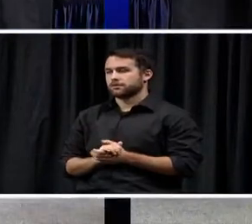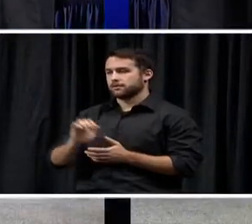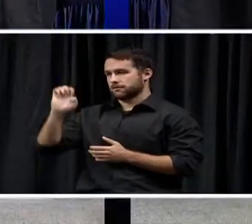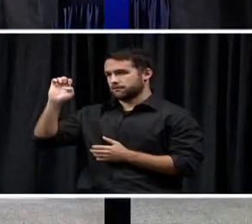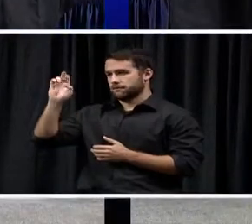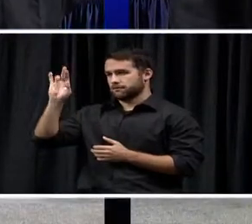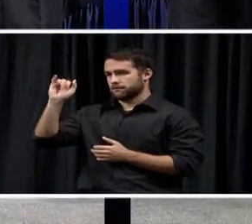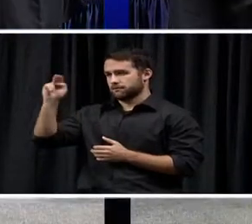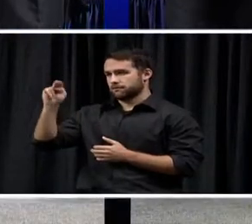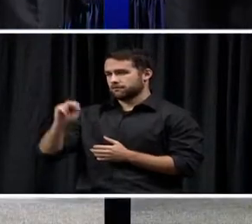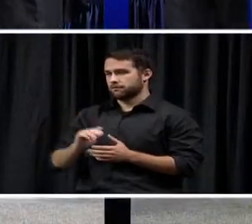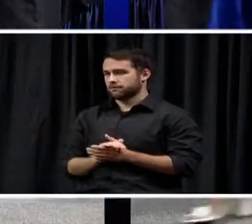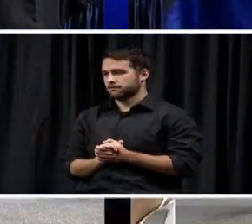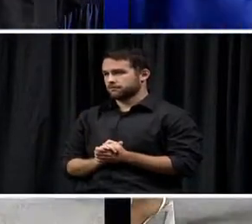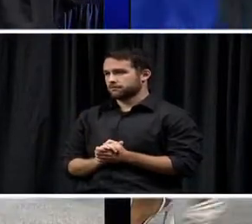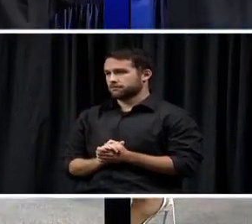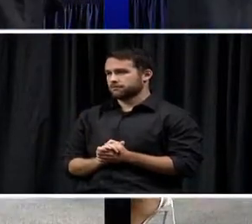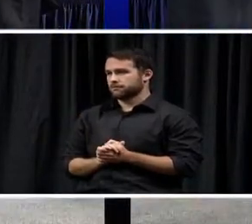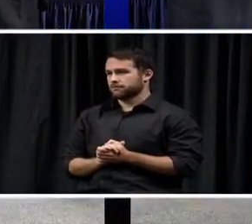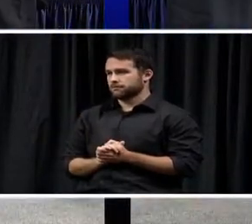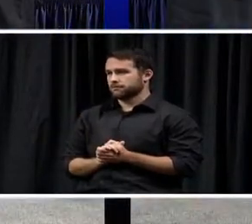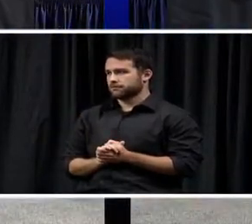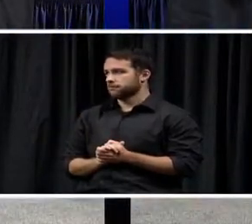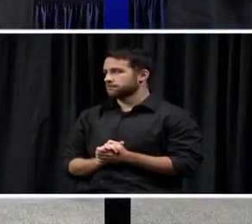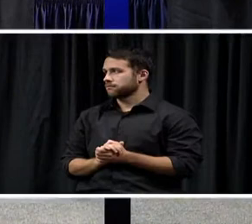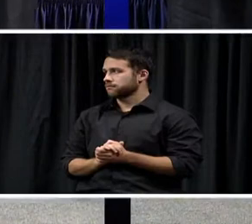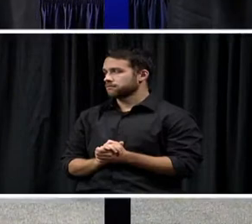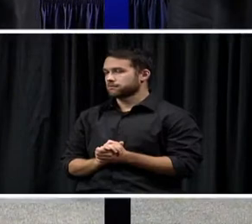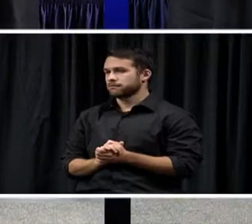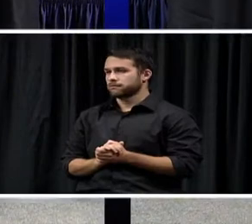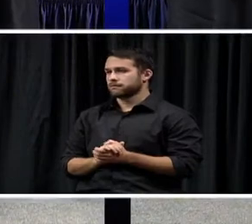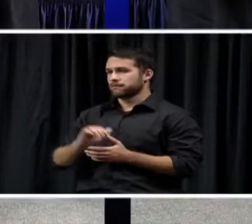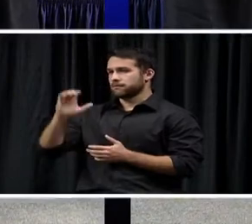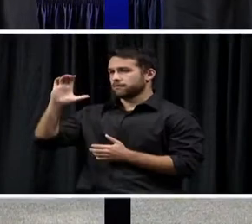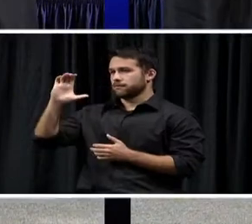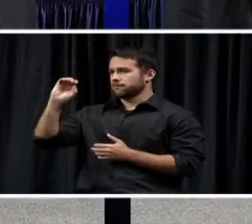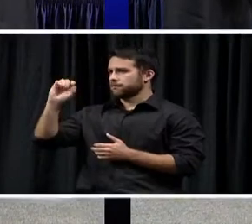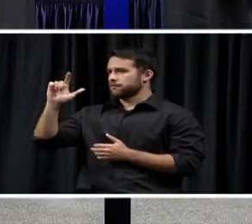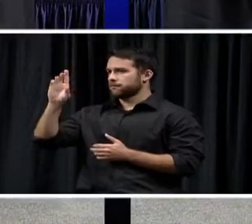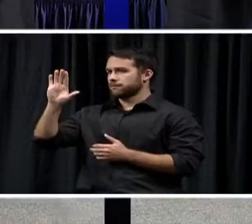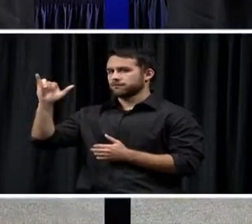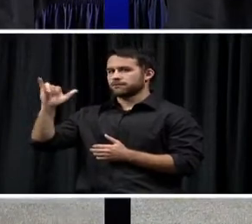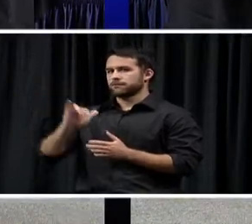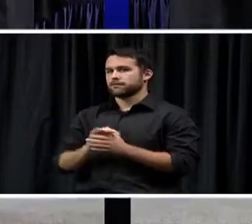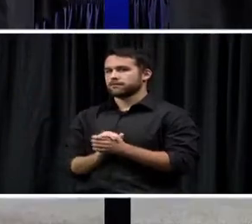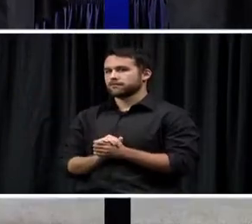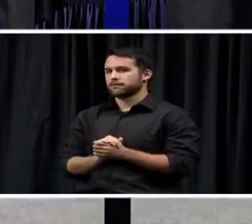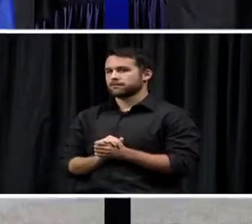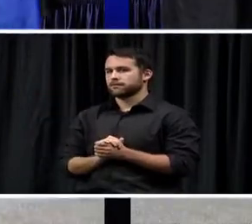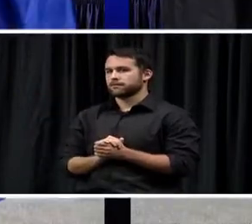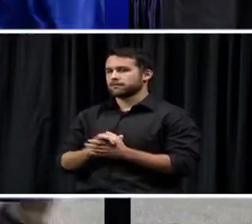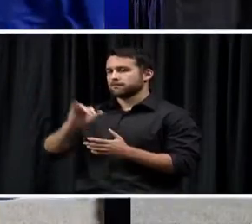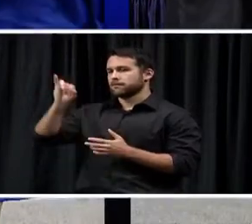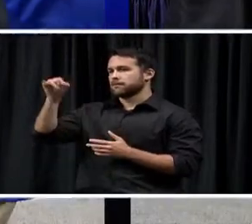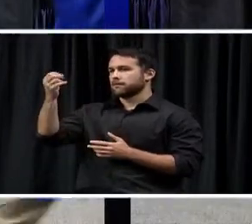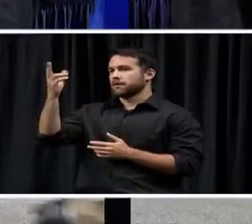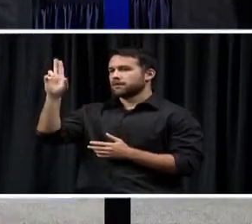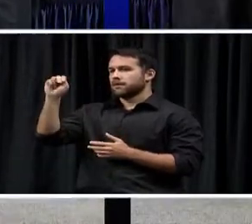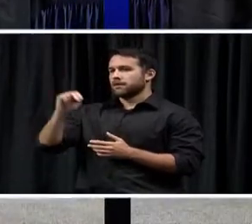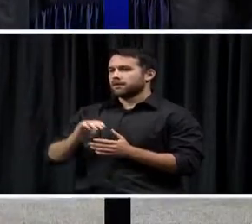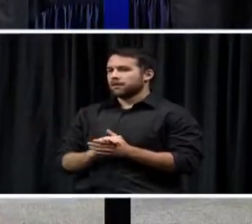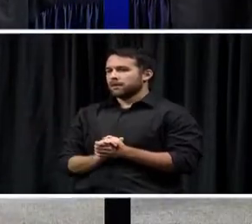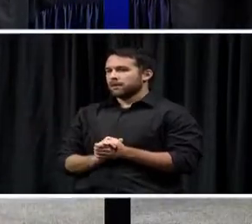Aaron Joshua Trammell III. Kobe Hiroki Toda. John